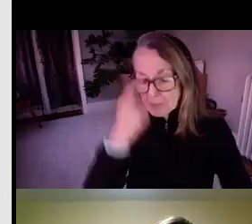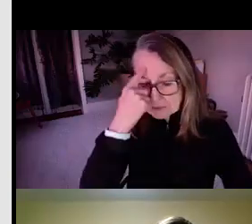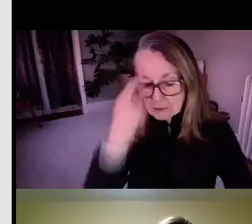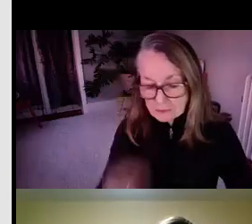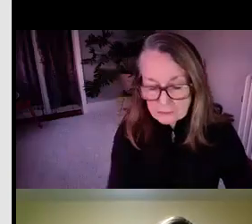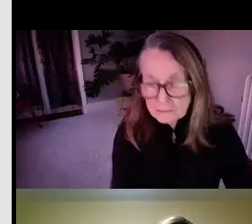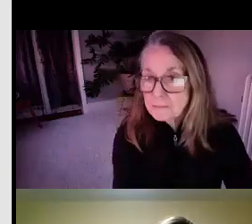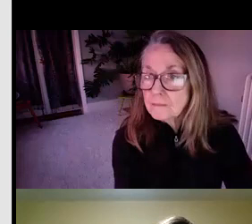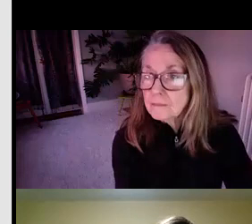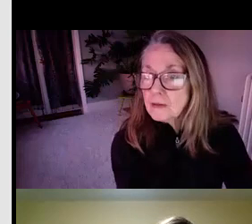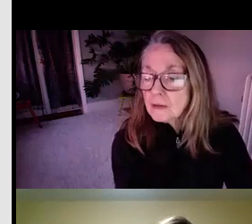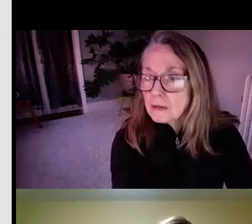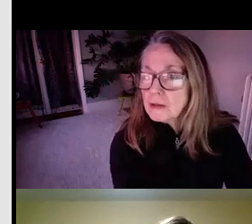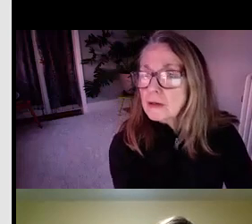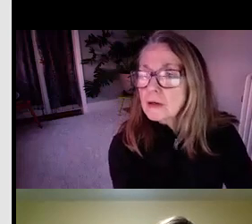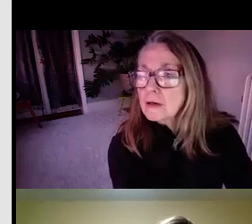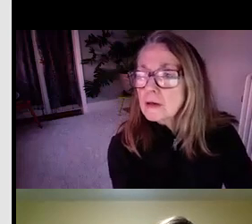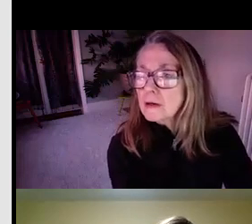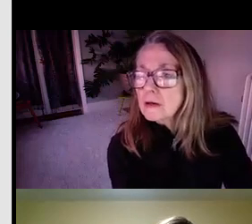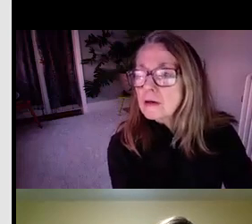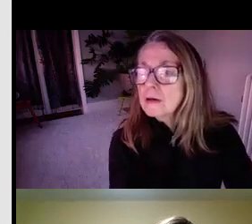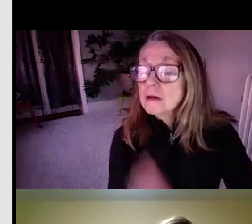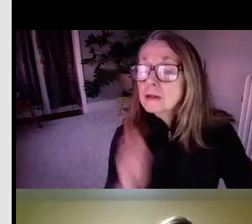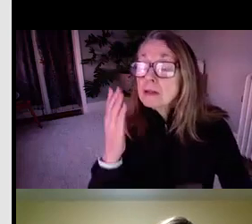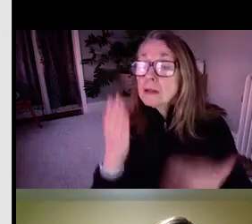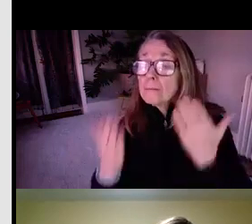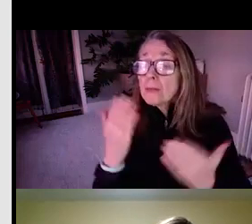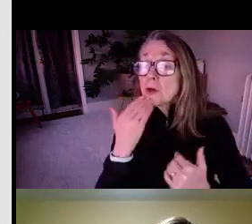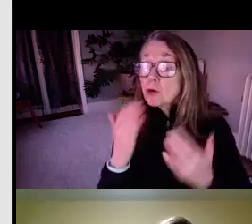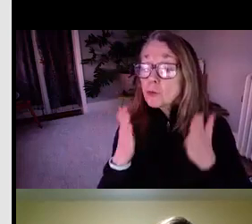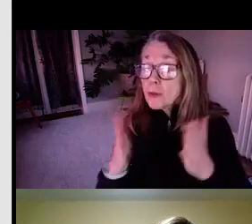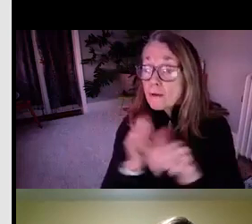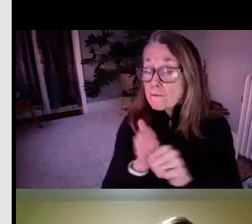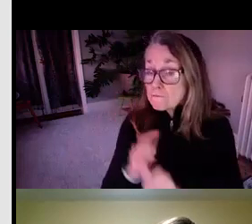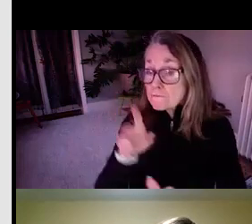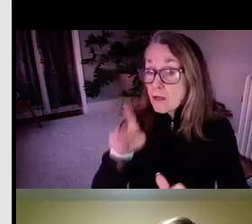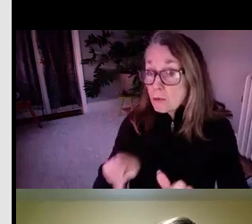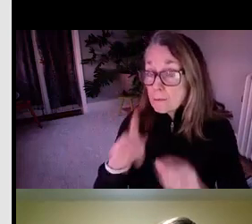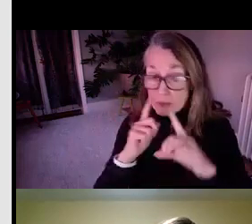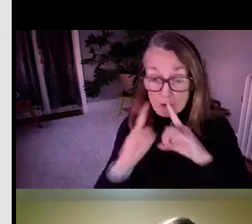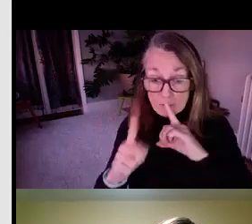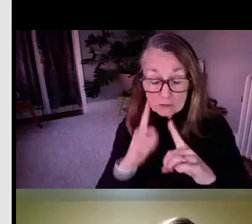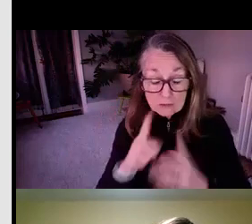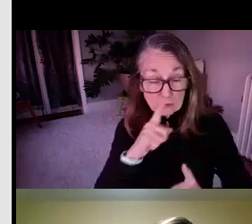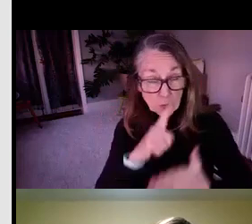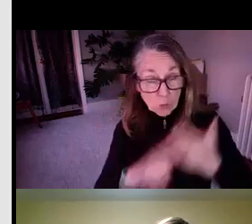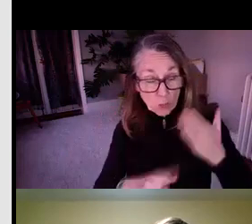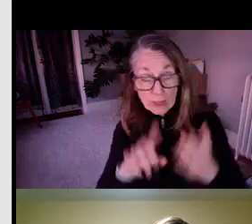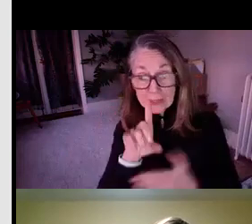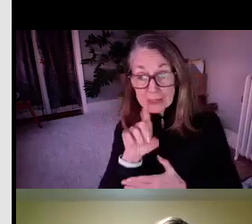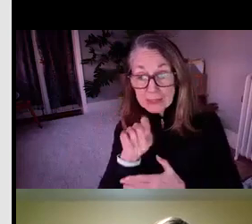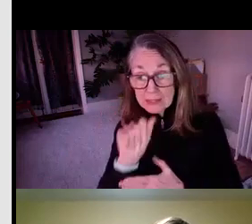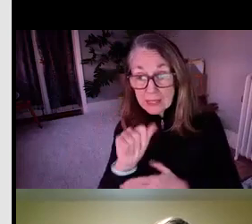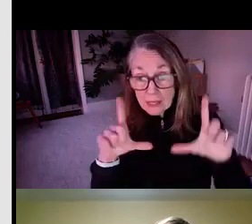So perhaps a good follow-up from this conversation will be to look at what would a data license request for that